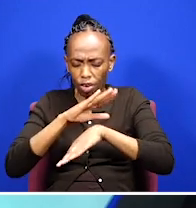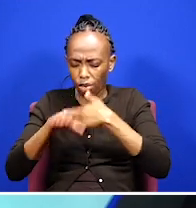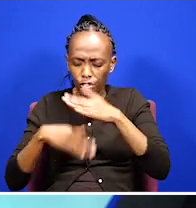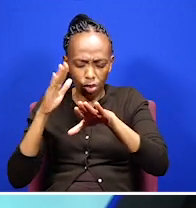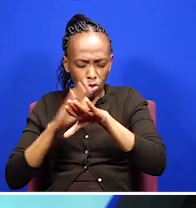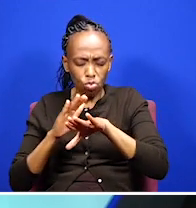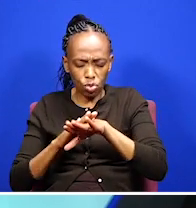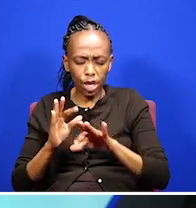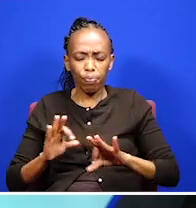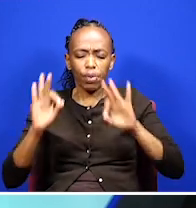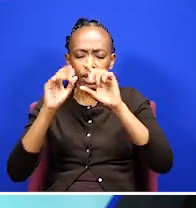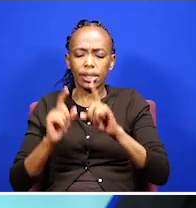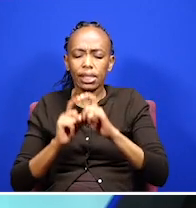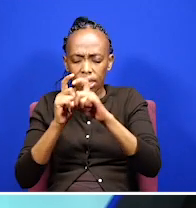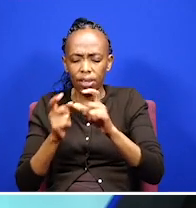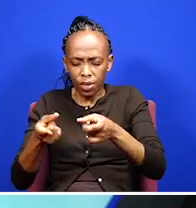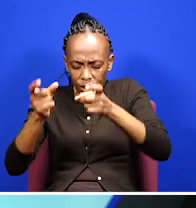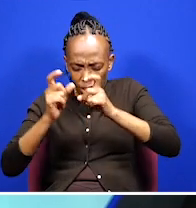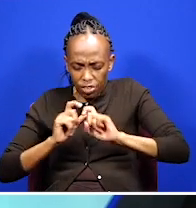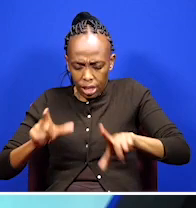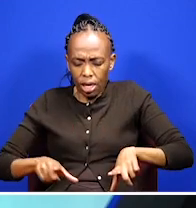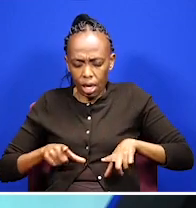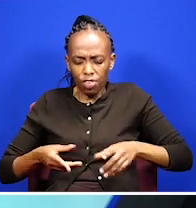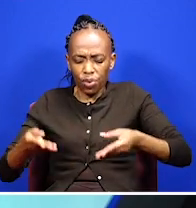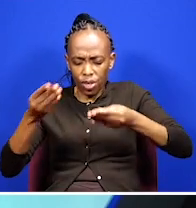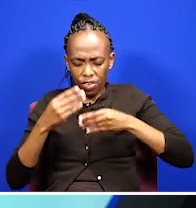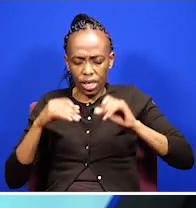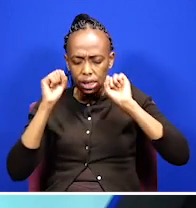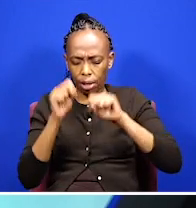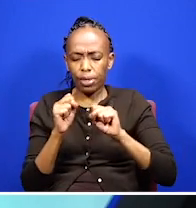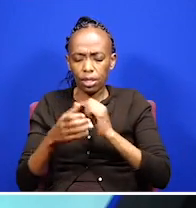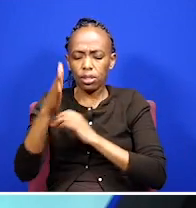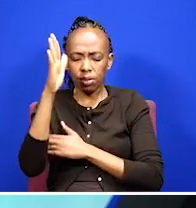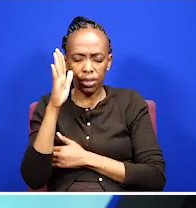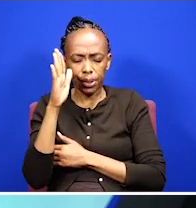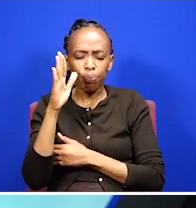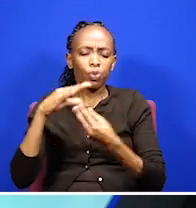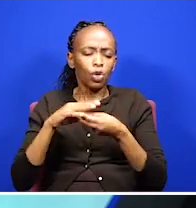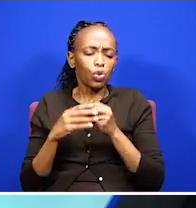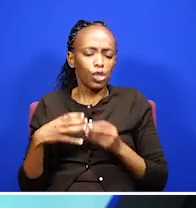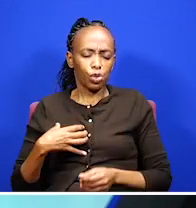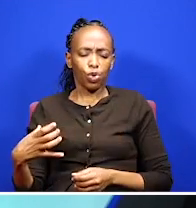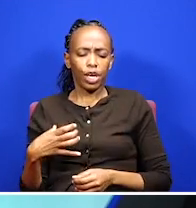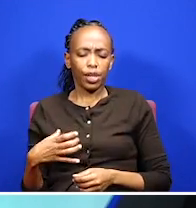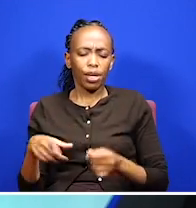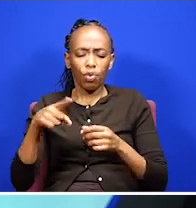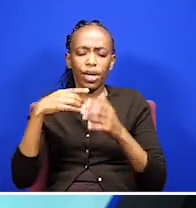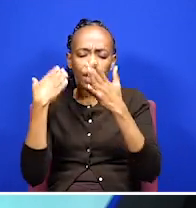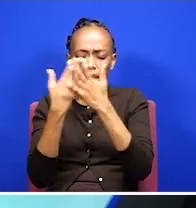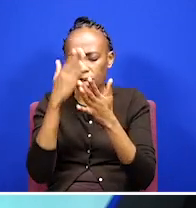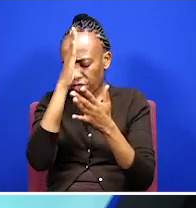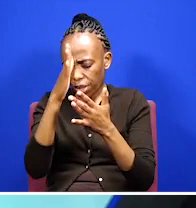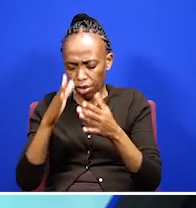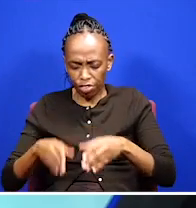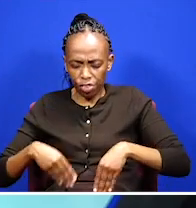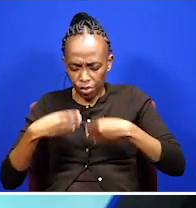And you have given us life. You've given us the ability, O God, to create wealth. And we thank you, Father, for supplying for our needs and